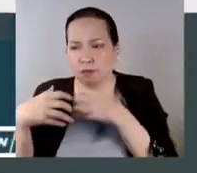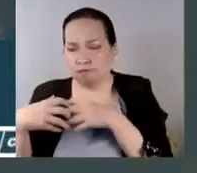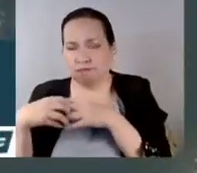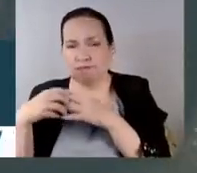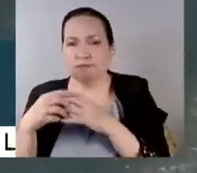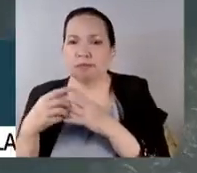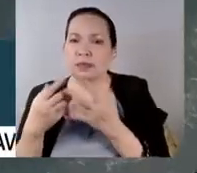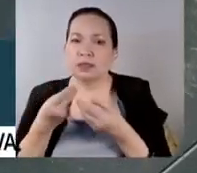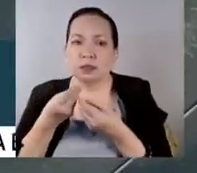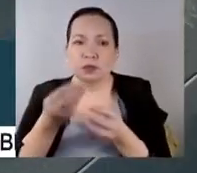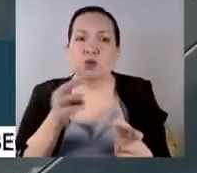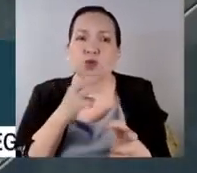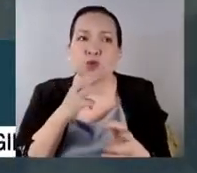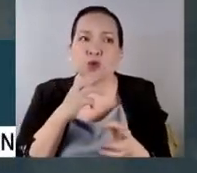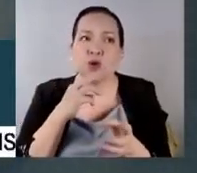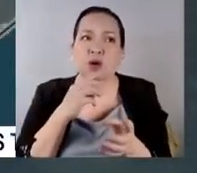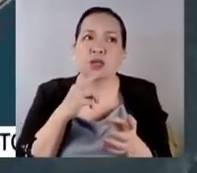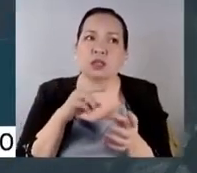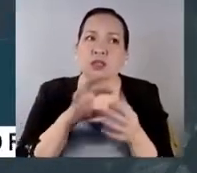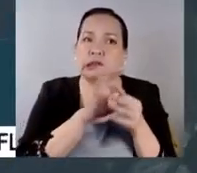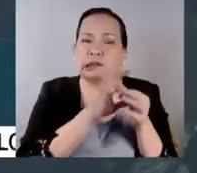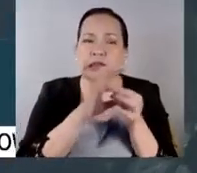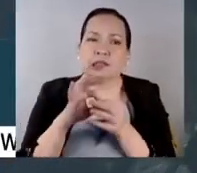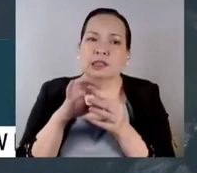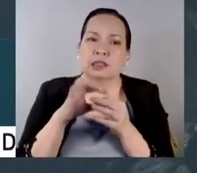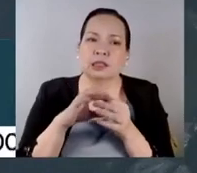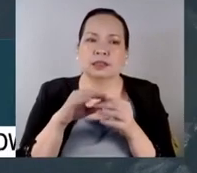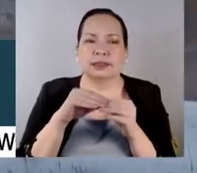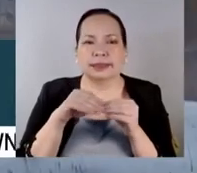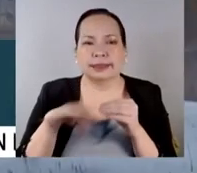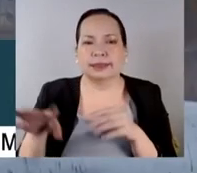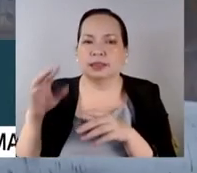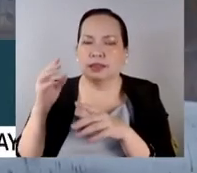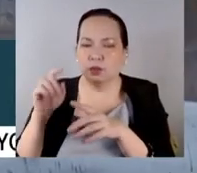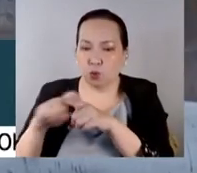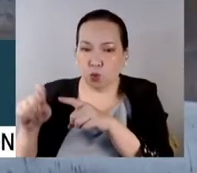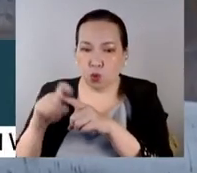Crimean Peninsula, but also to the Zaporizhia nuclear power plant,